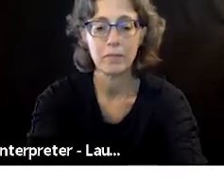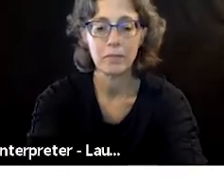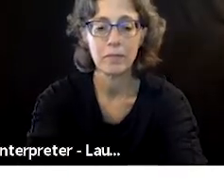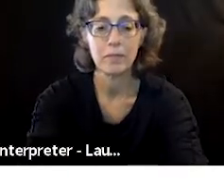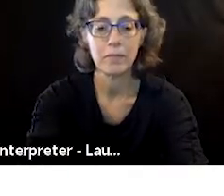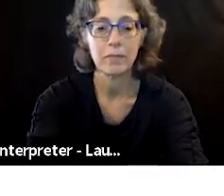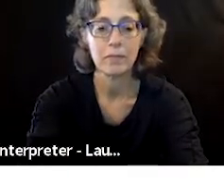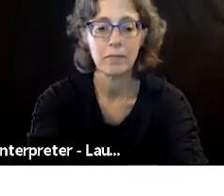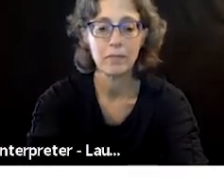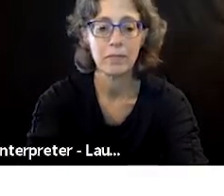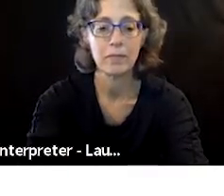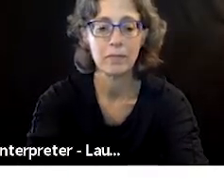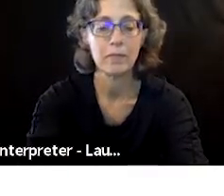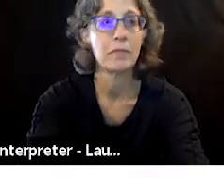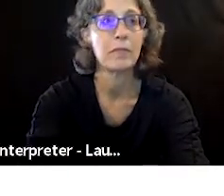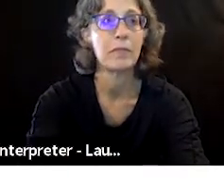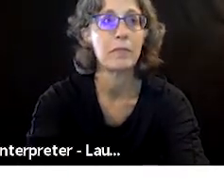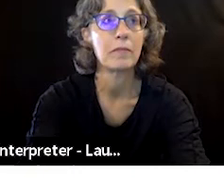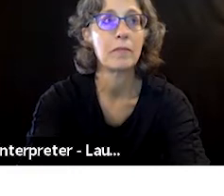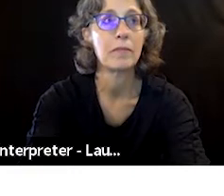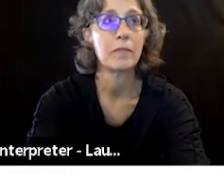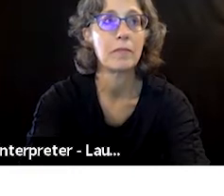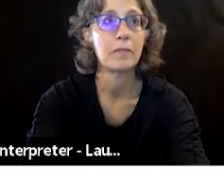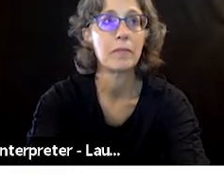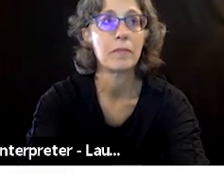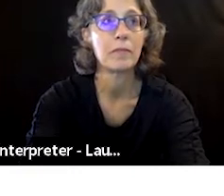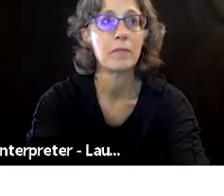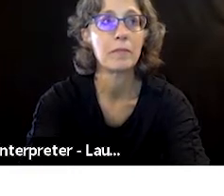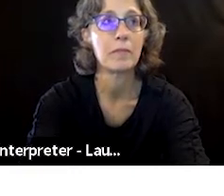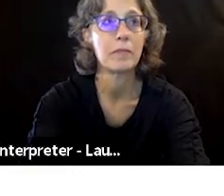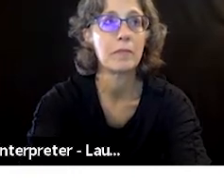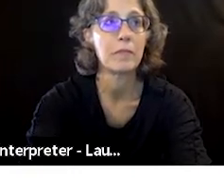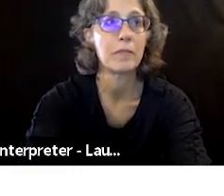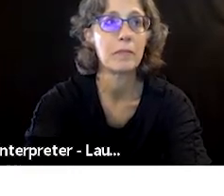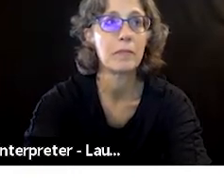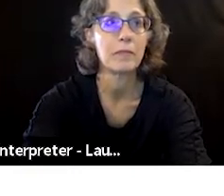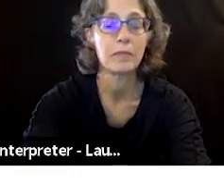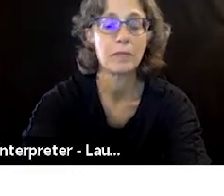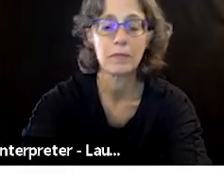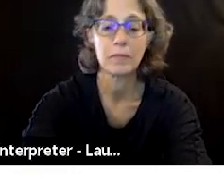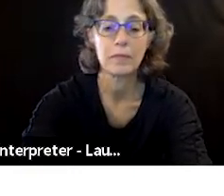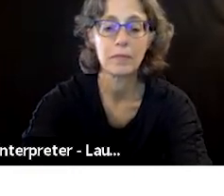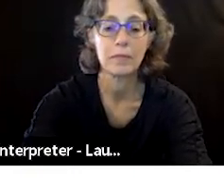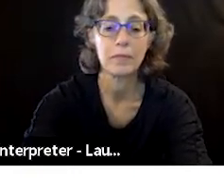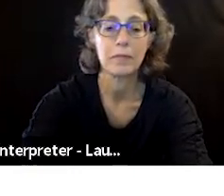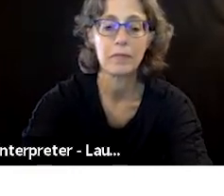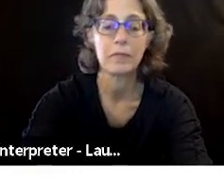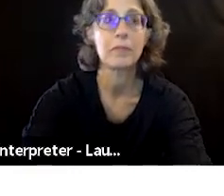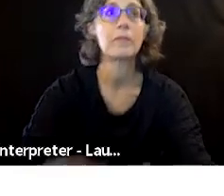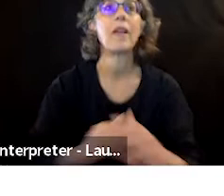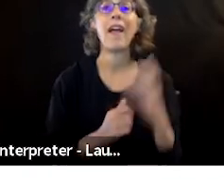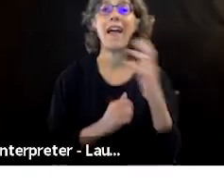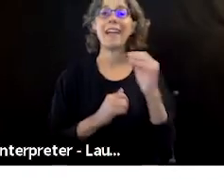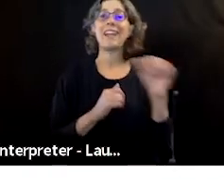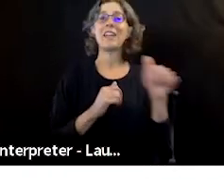Someone says it's because the area of disability is so large and nebulous. Yep. And someone else said very